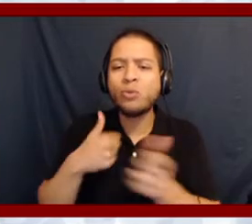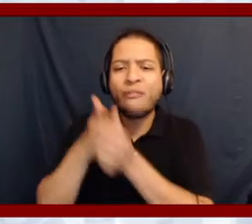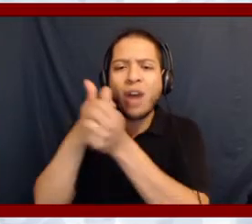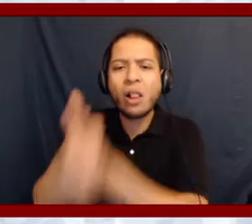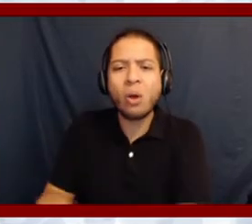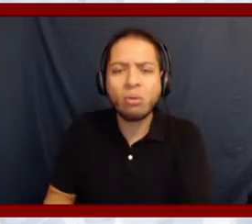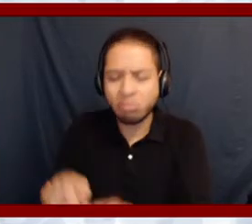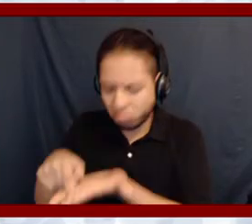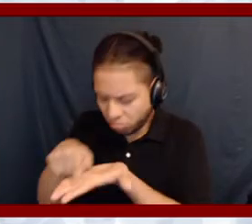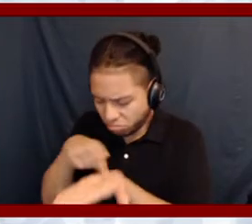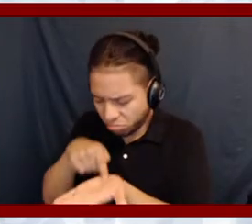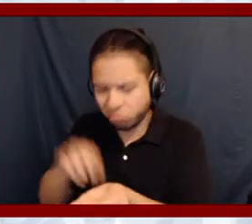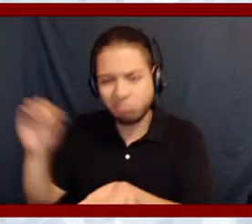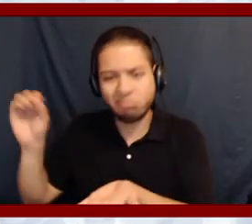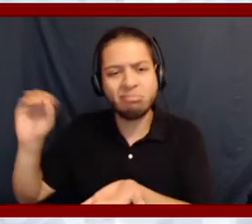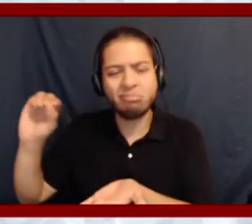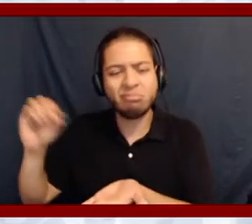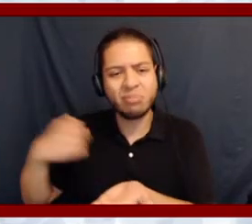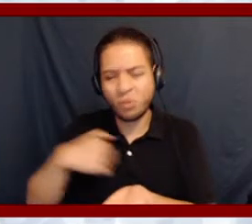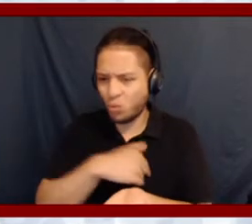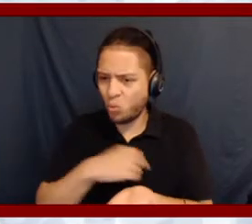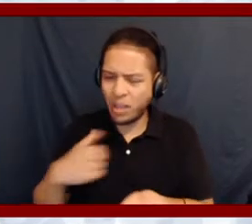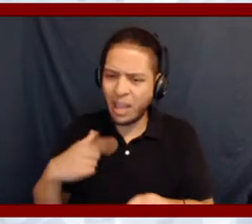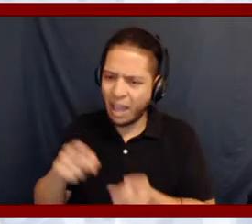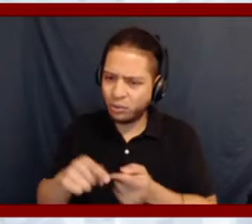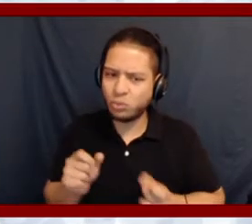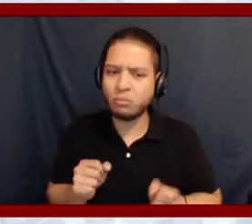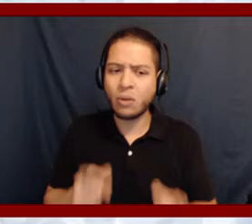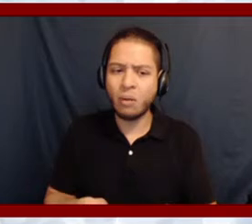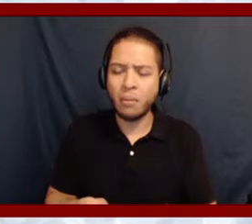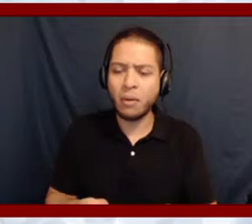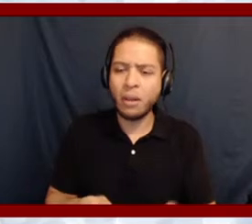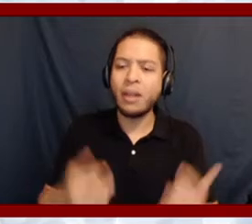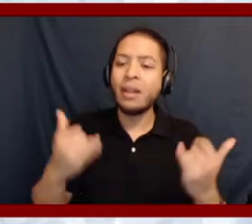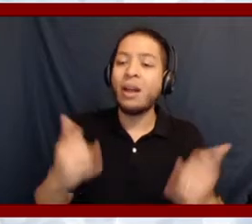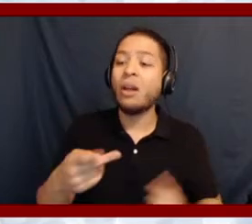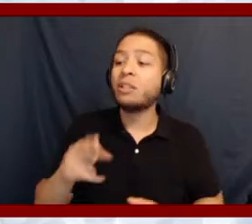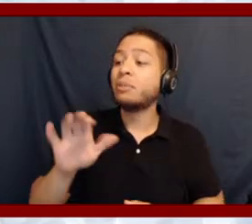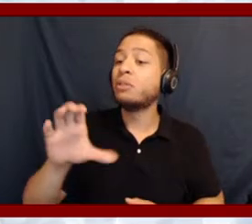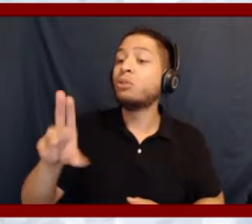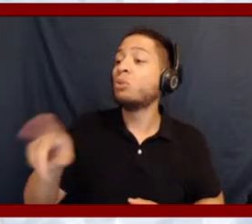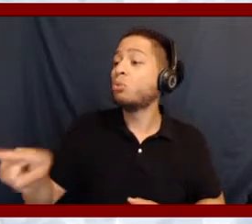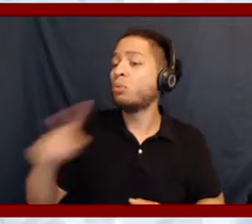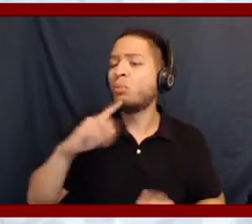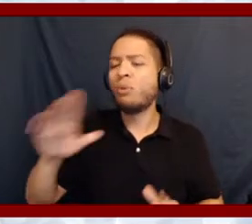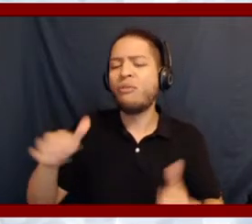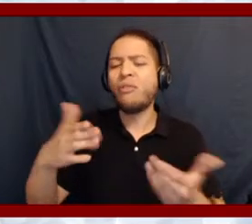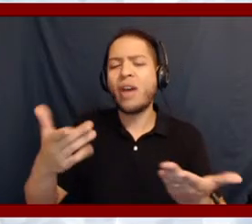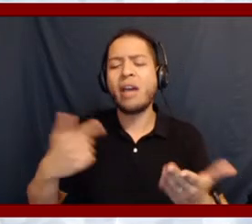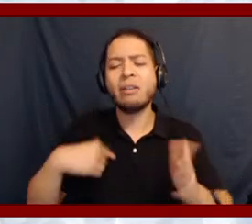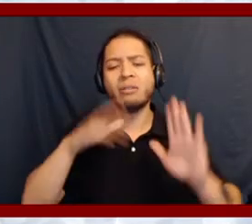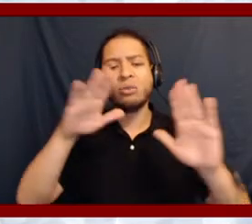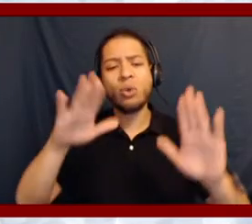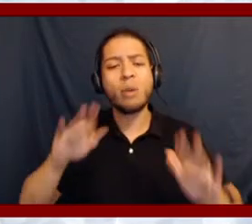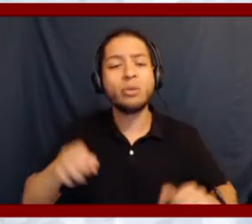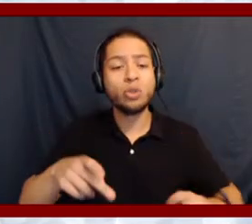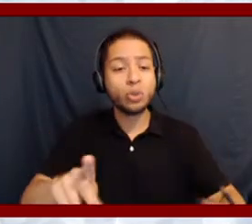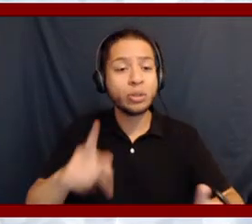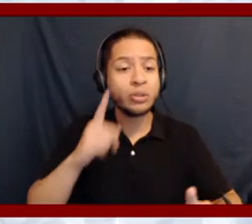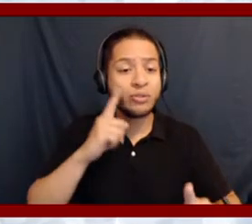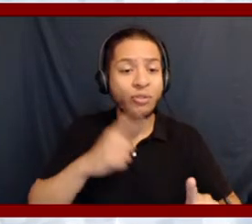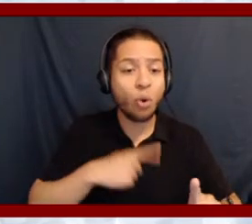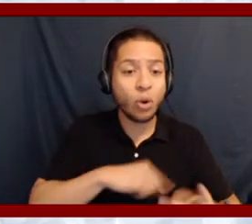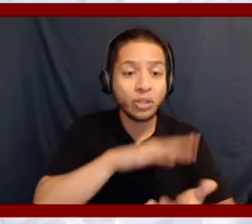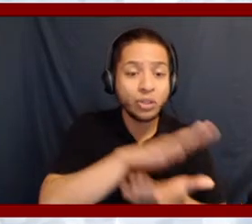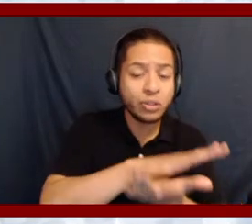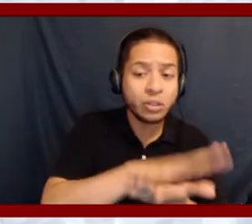know HBCUs play a vital role in providing educational opportunity, scholarly growth, and a sense of community